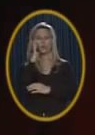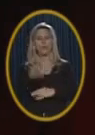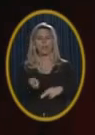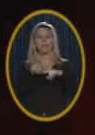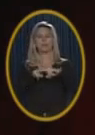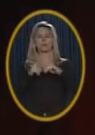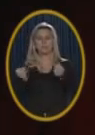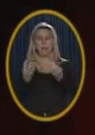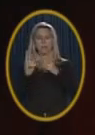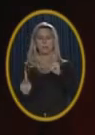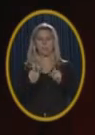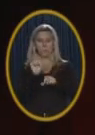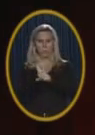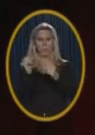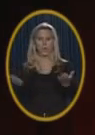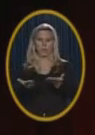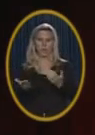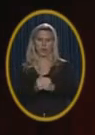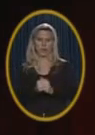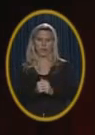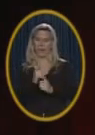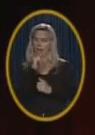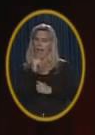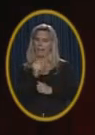never had no luck predicting the future yet.